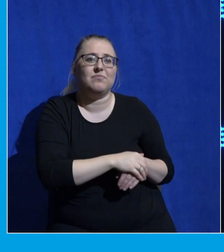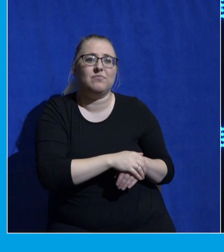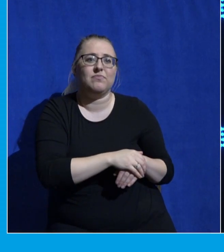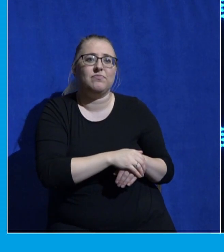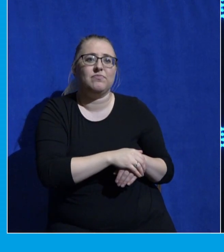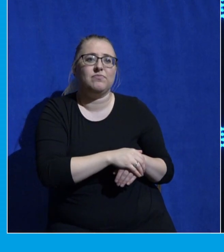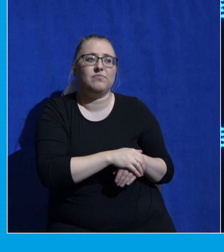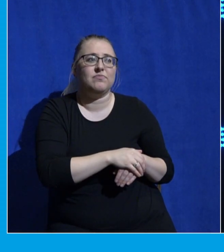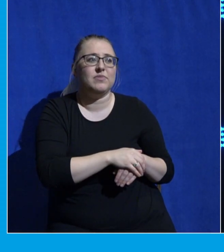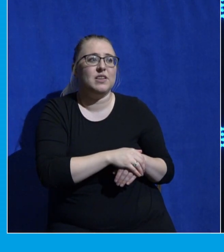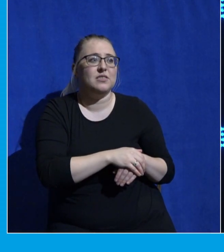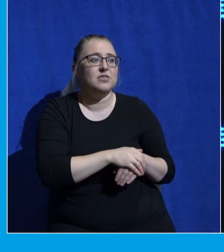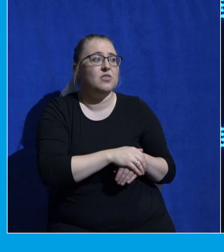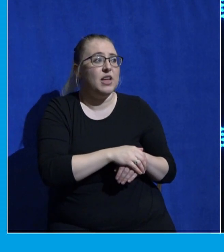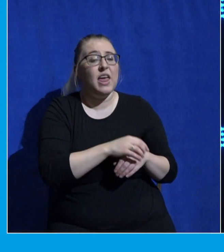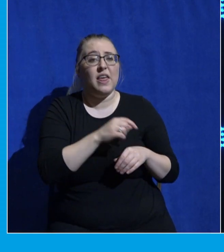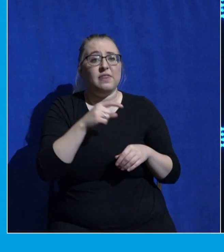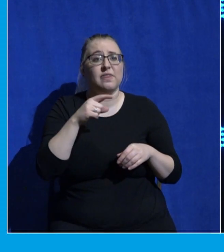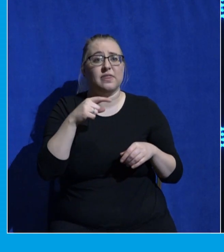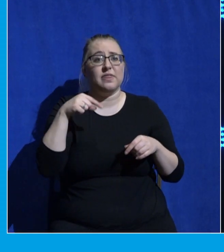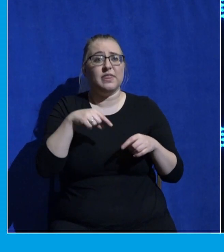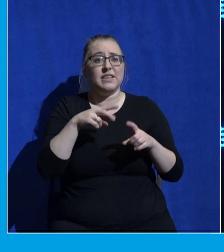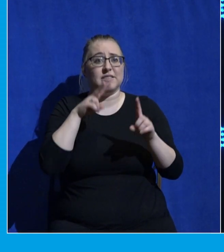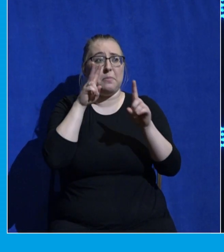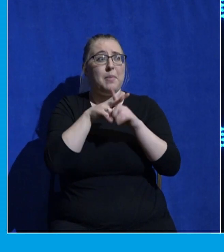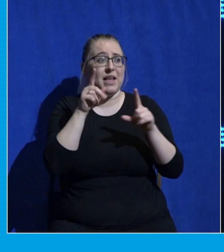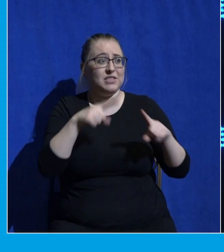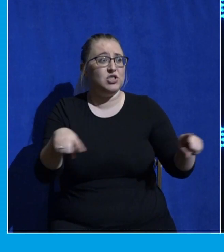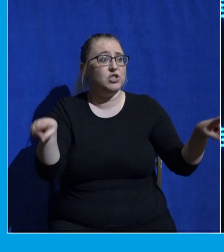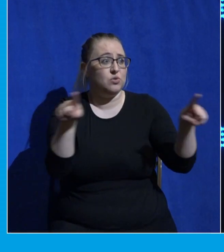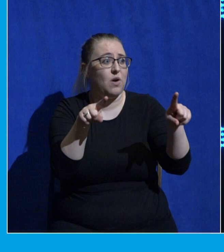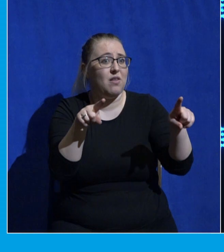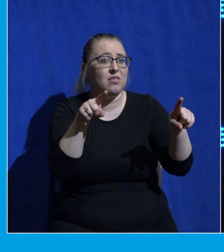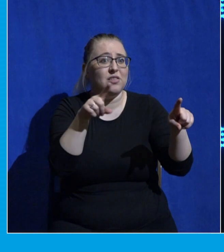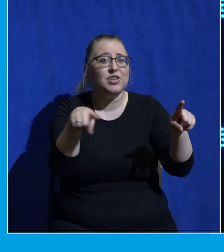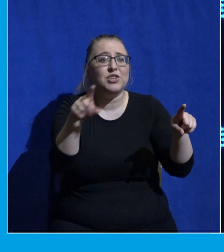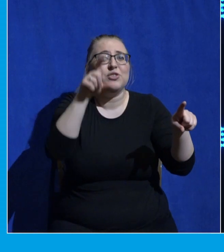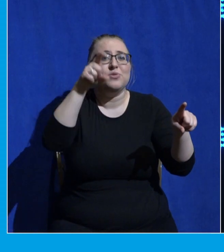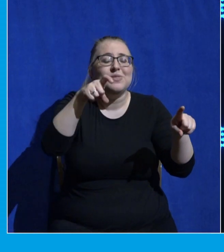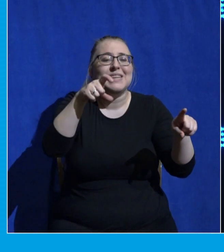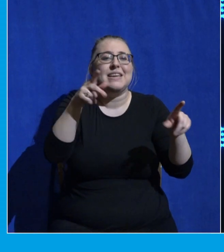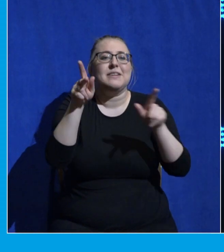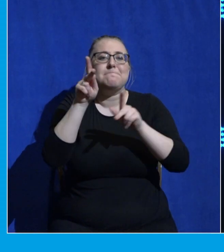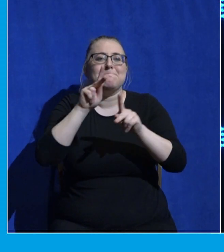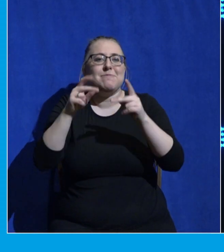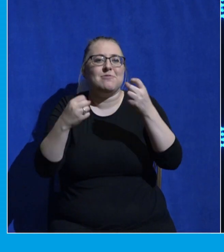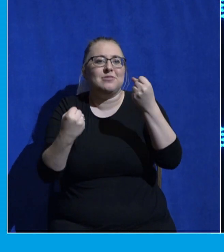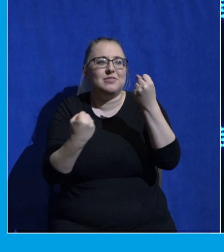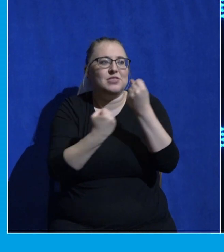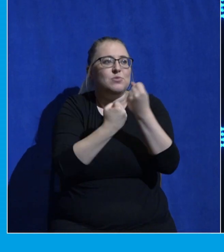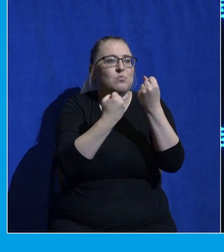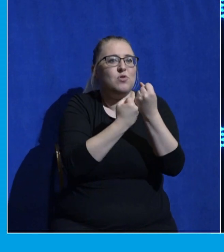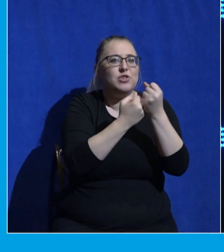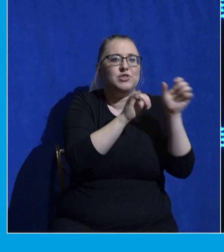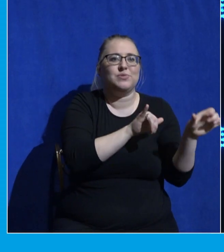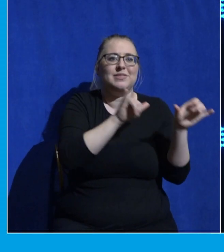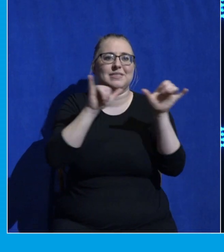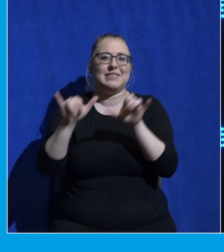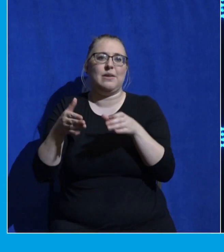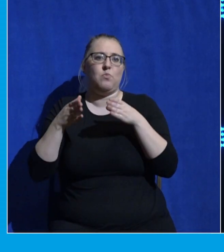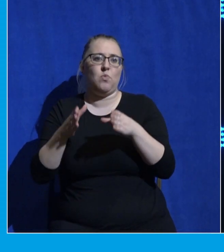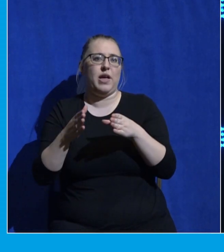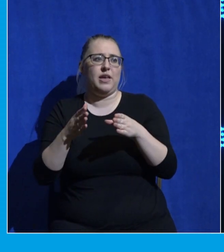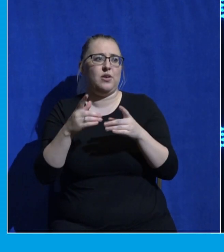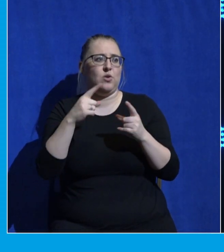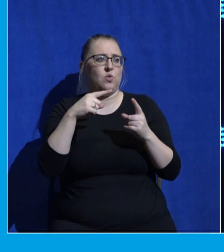me today. Here's the application for you. You need voices in your life like that. When all you can do in your